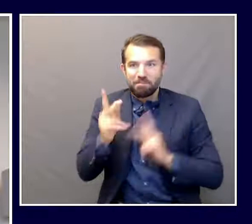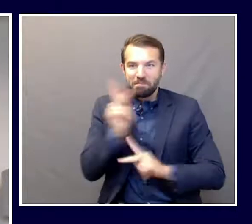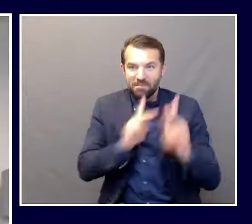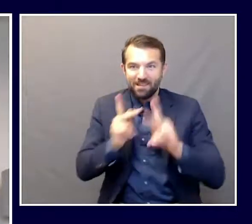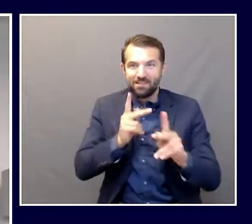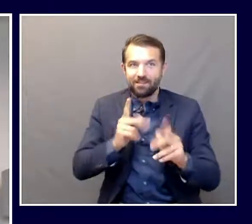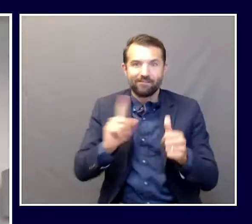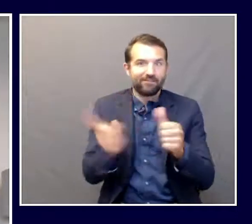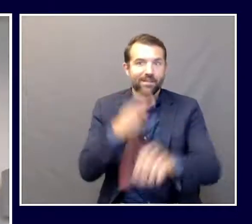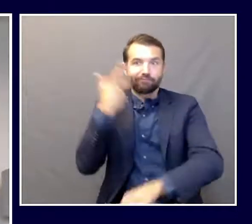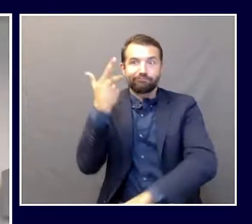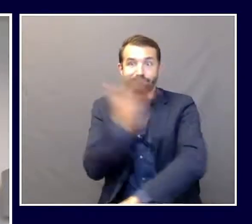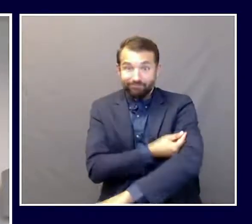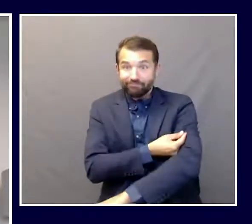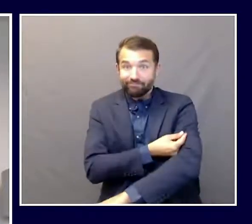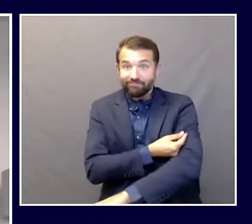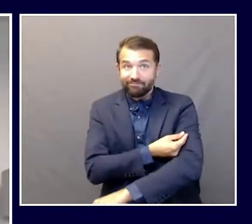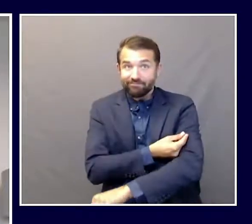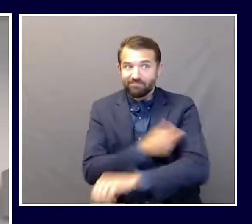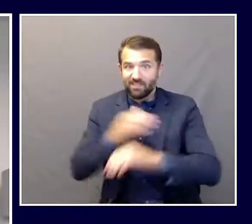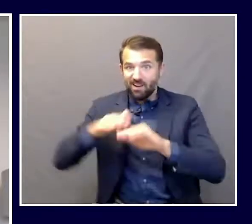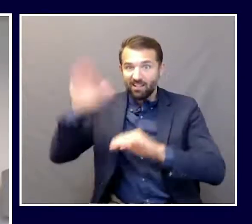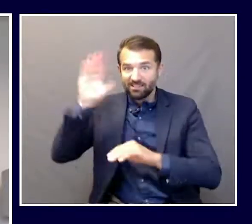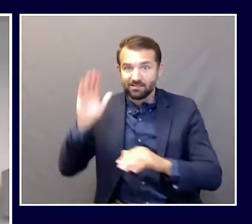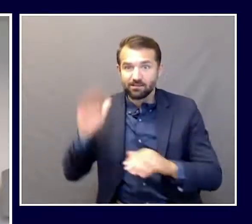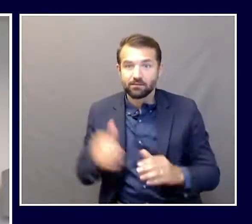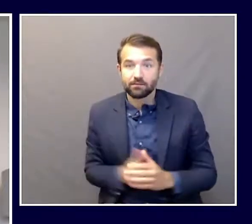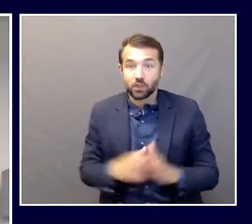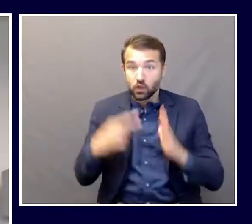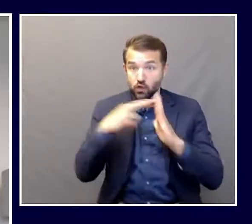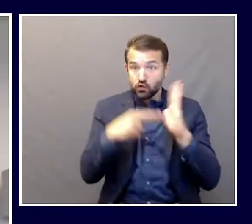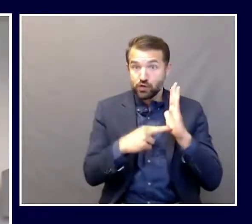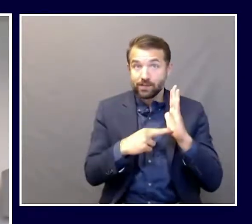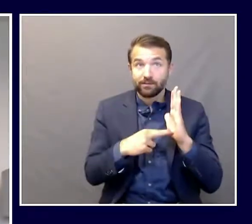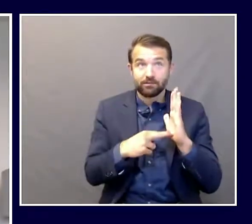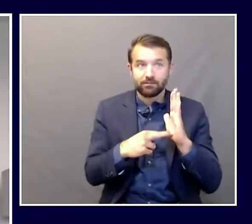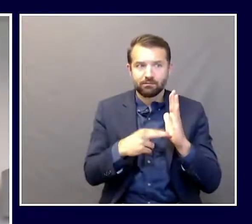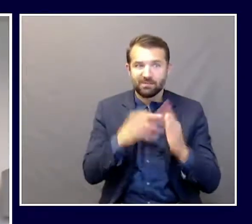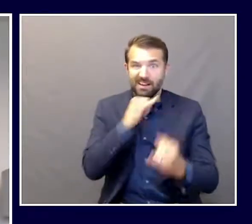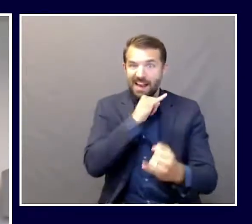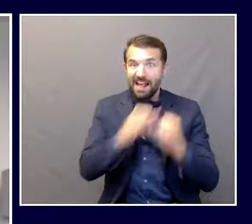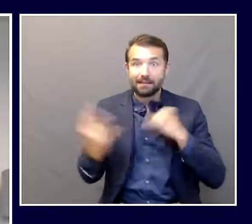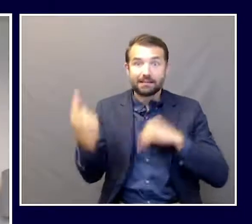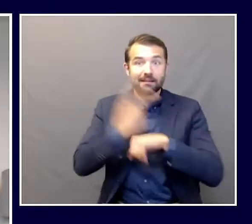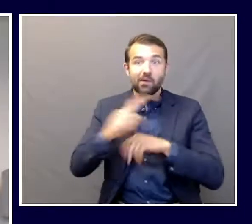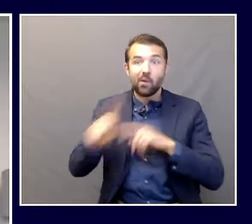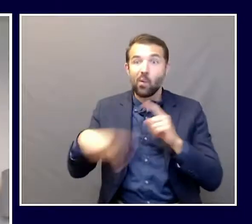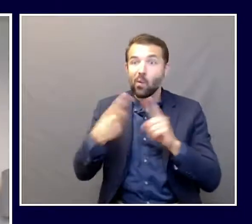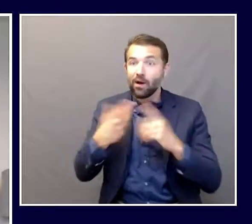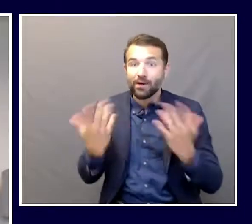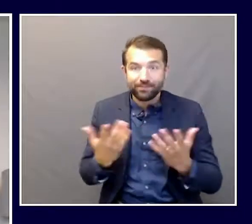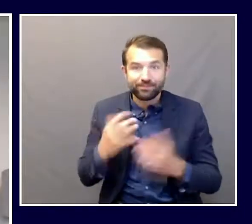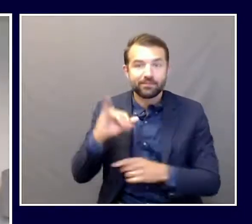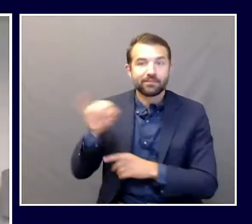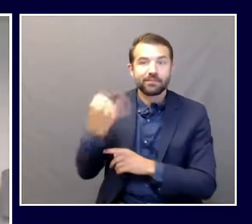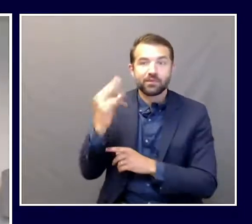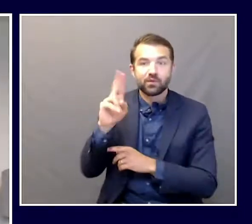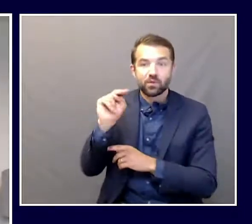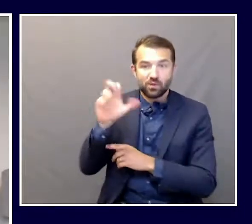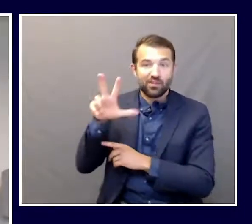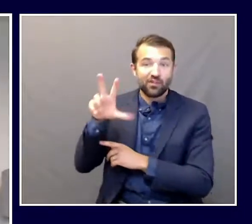since December 15th. So even if you got vaccinated back in January, February, or March, you can still